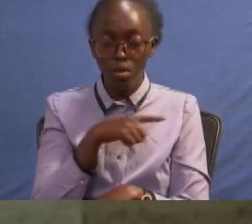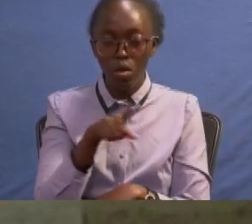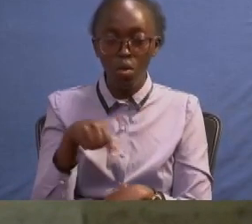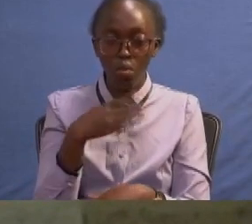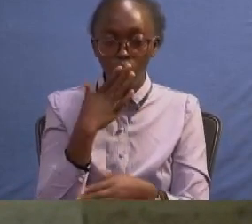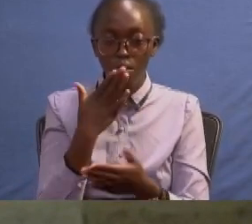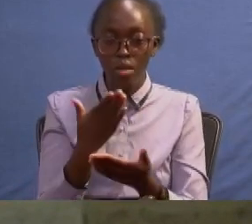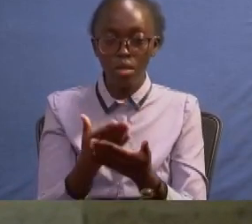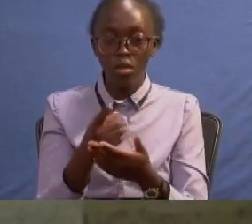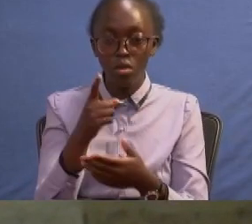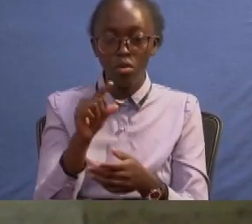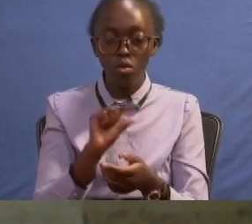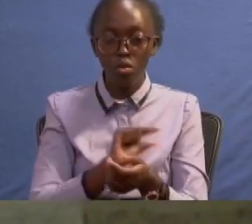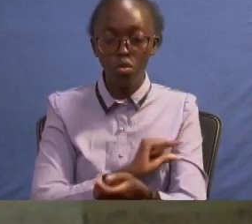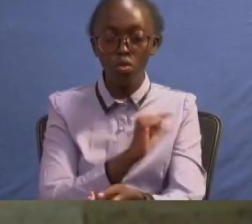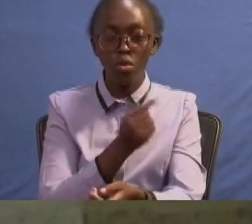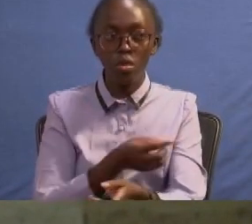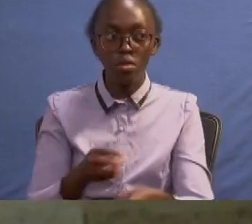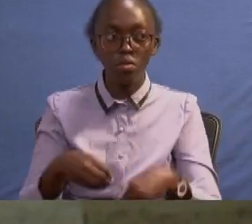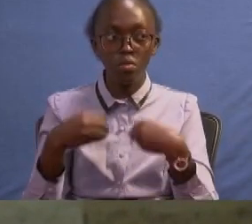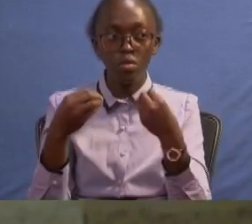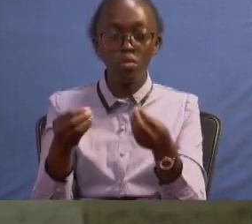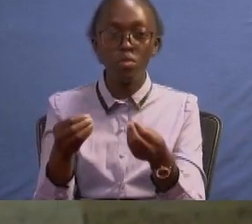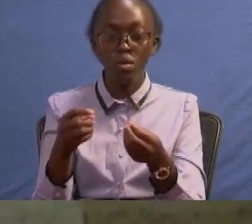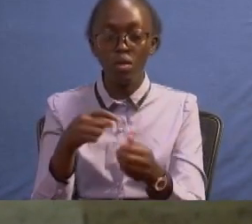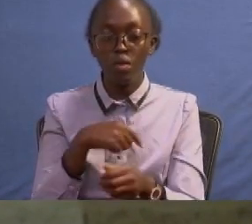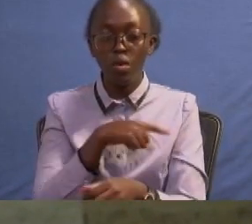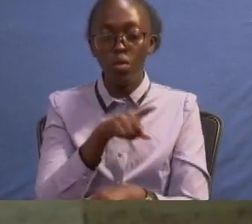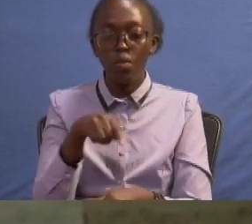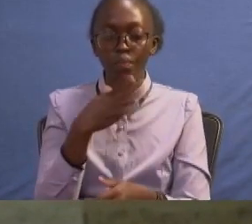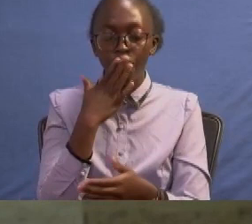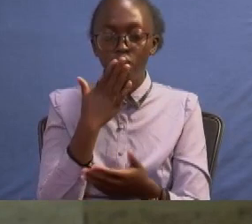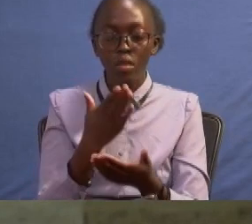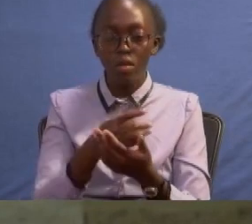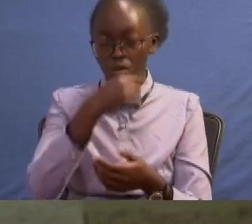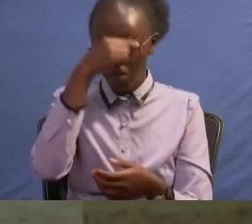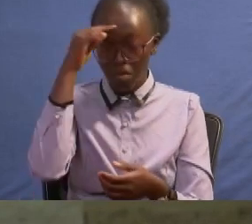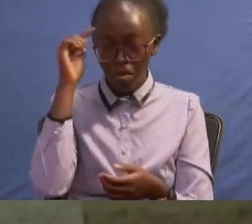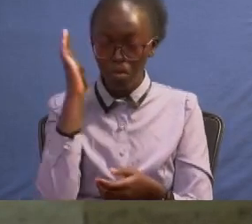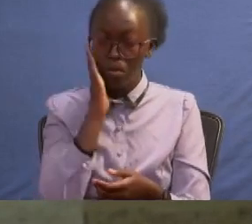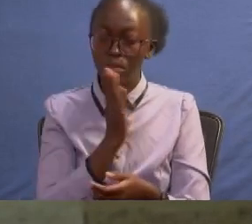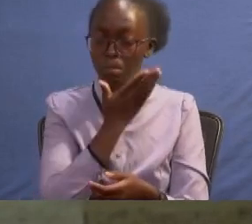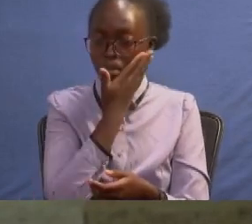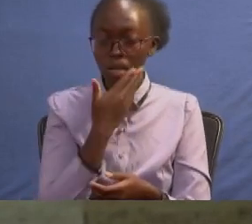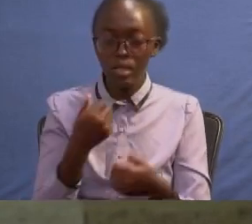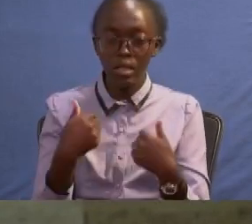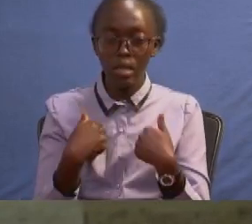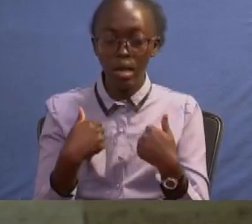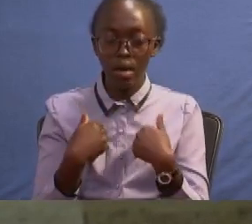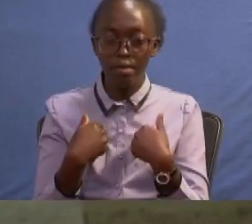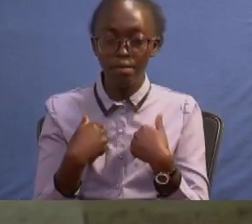you are gracious to us. We have come to thank you because you are a merciful God. You